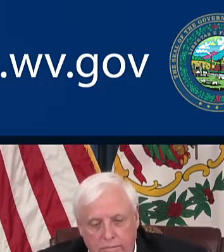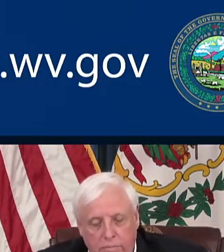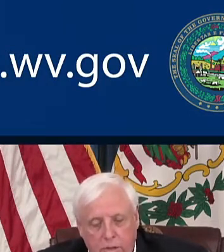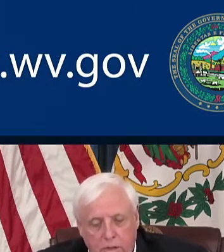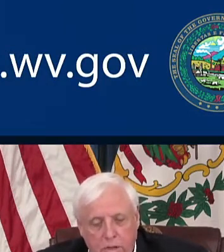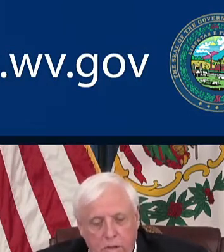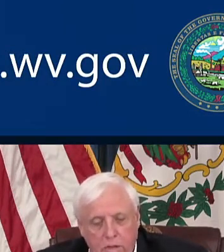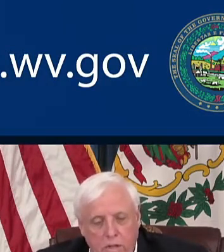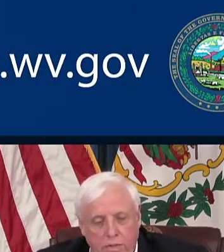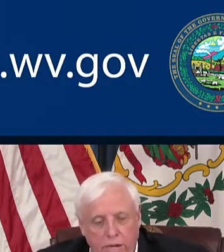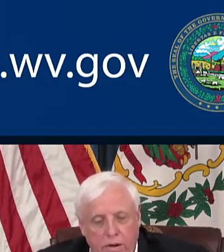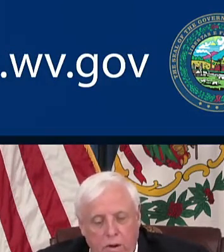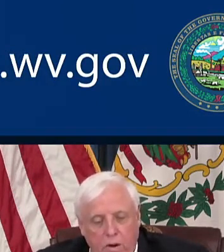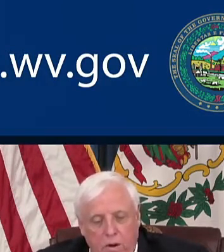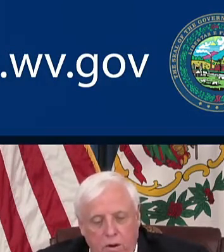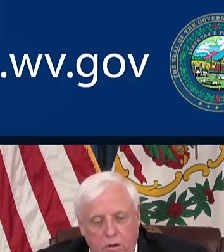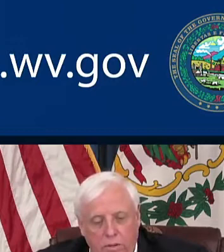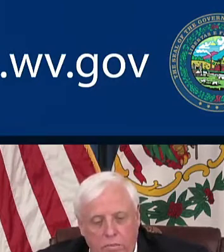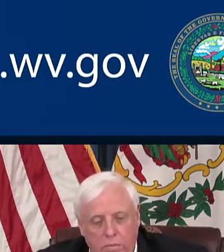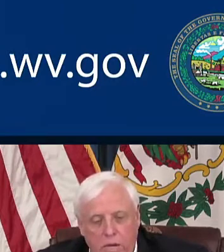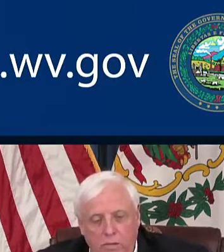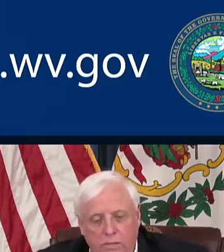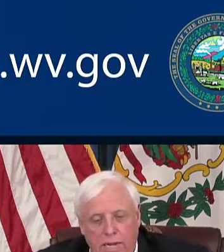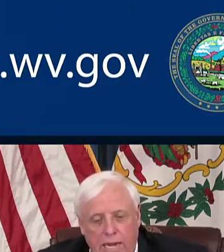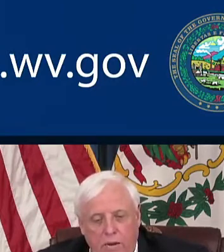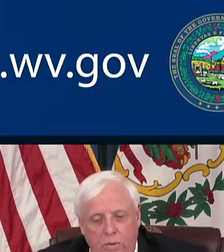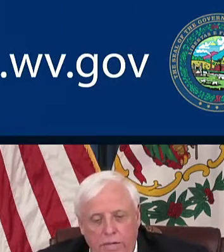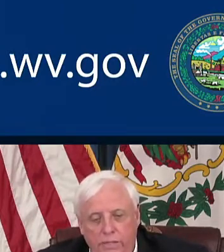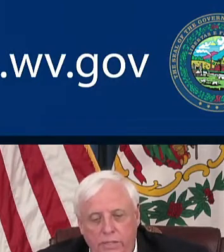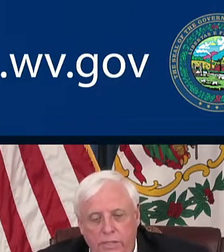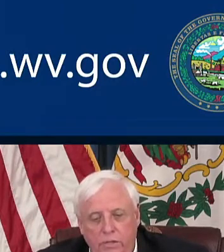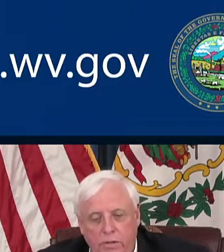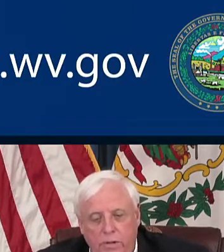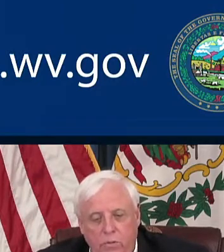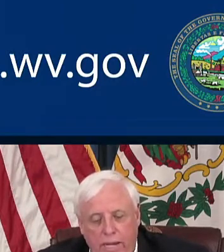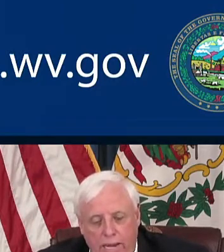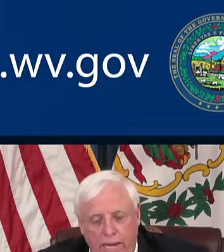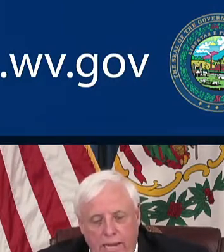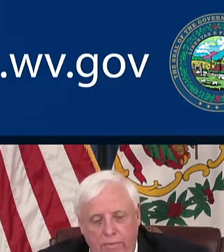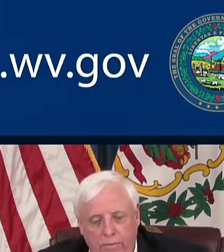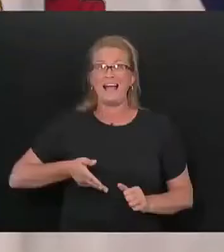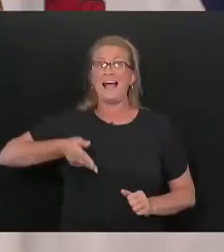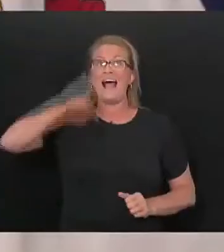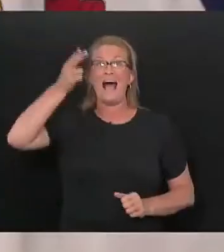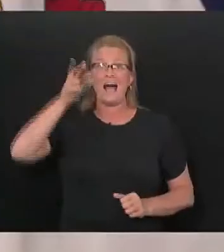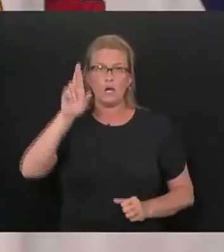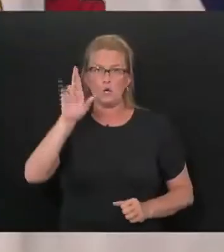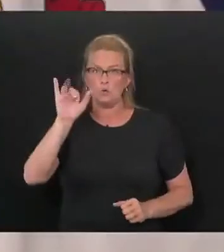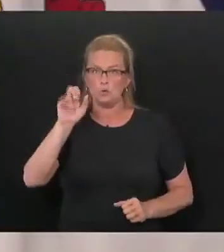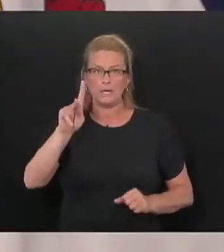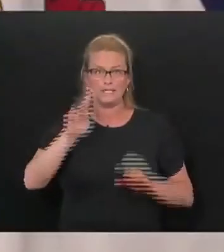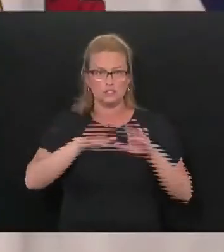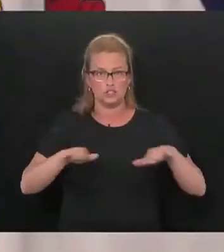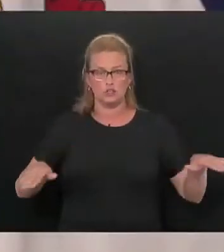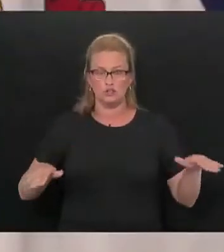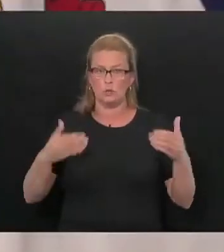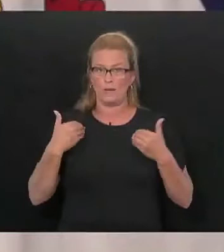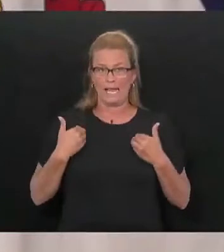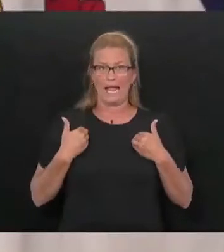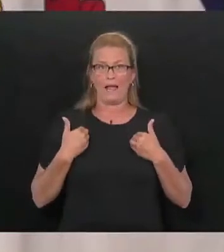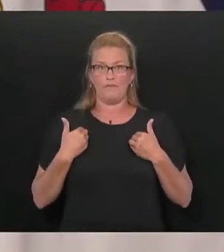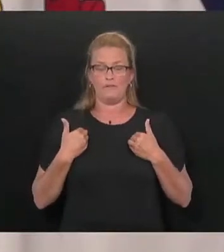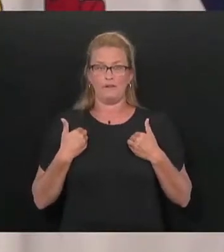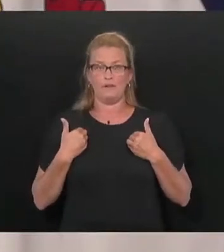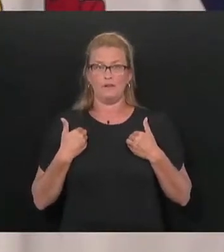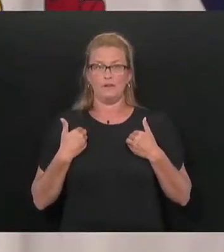imagine there are the most high-risk children that we have. In many ways, we